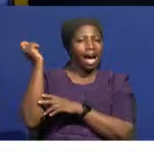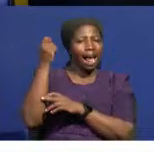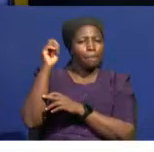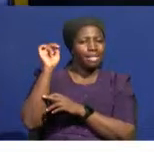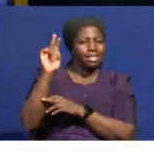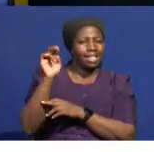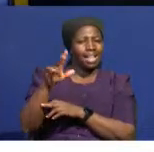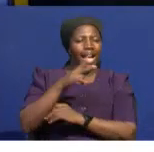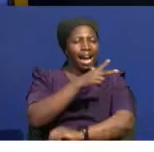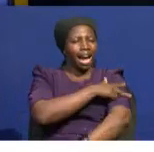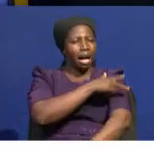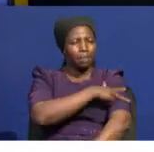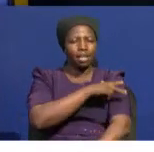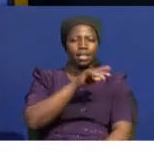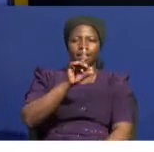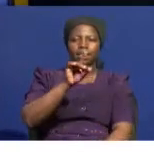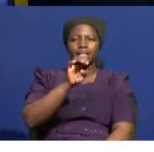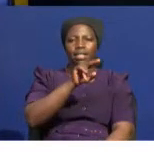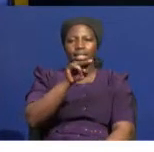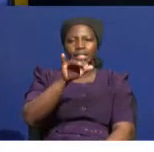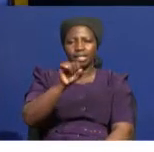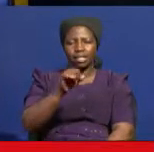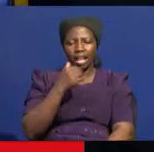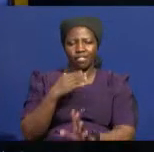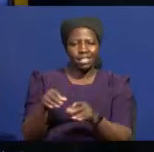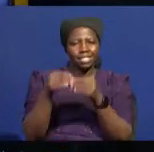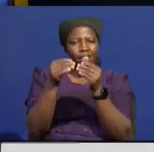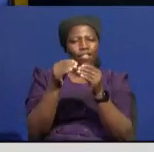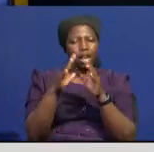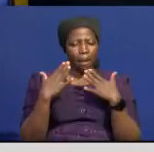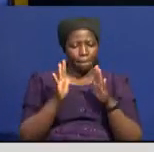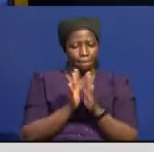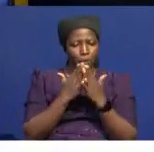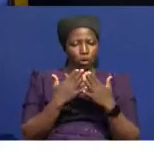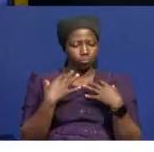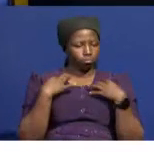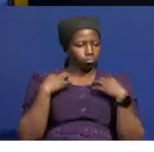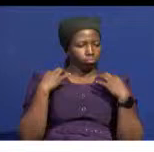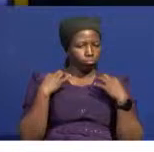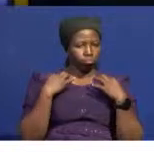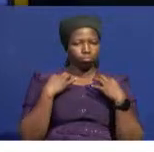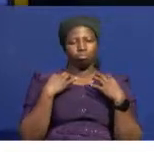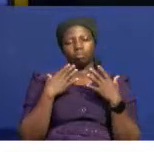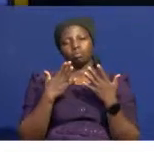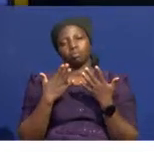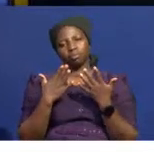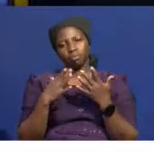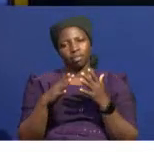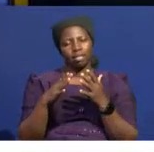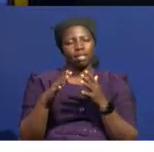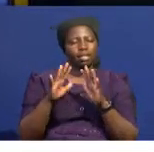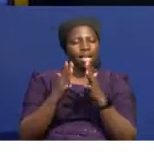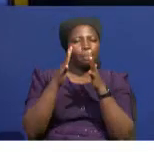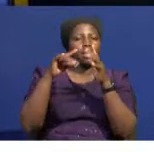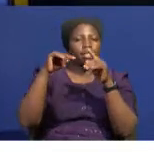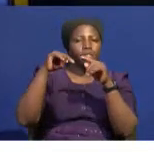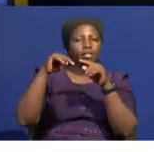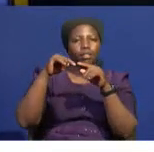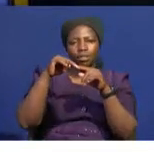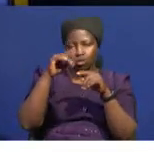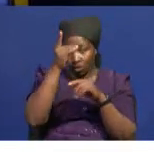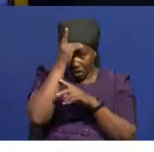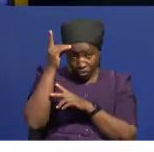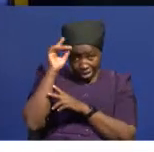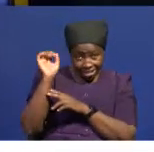Oliech, donated boots, jerseys and footballs to Dagoretti Stars FC in celebration of today's World Sports